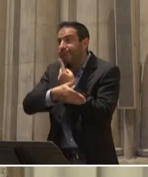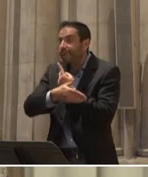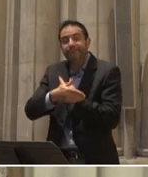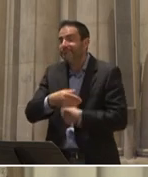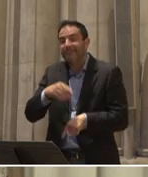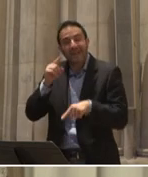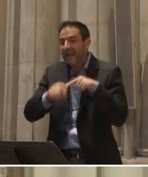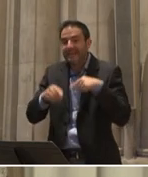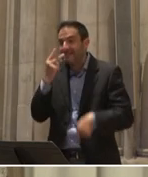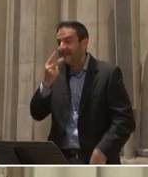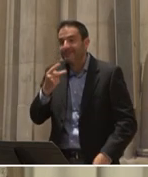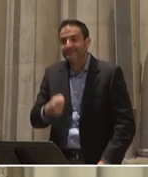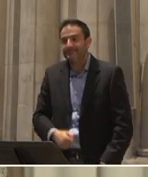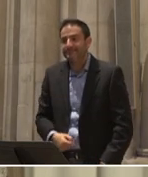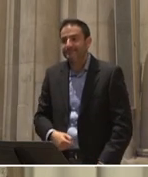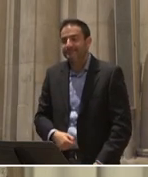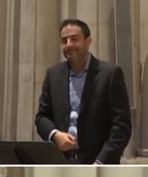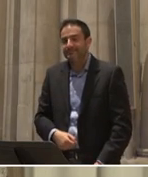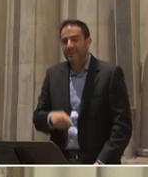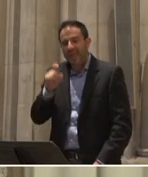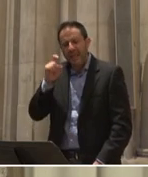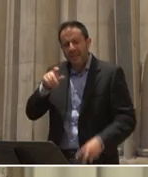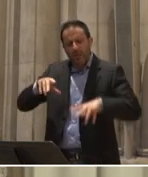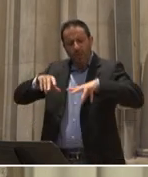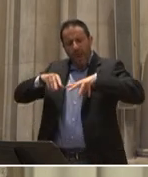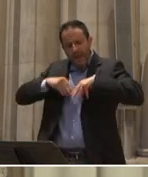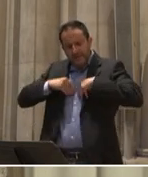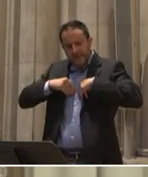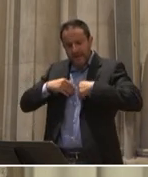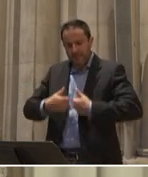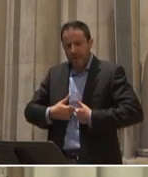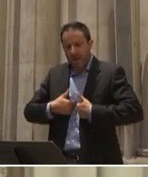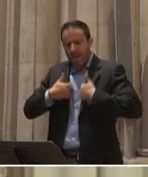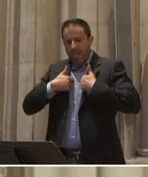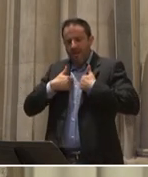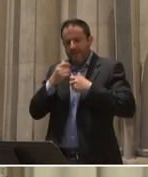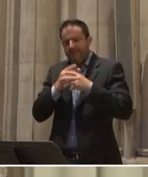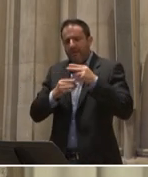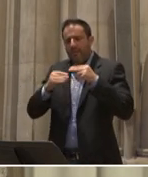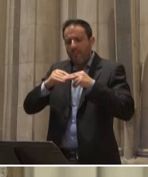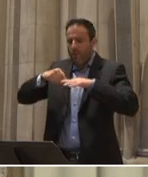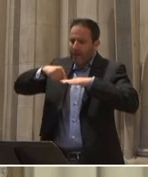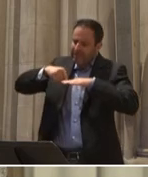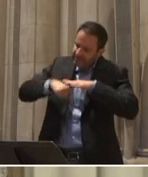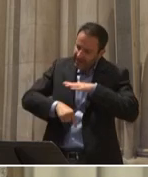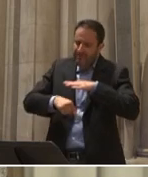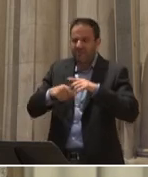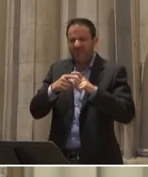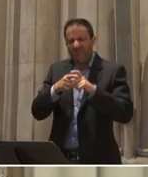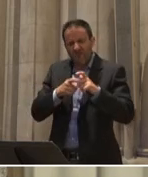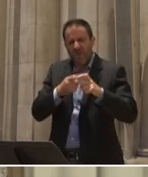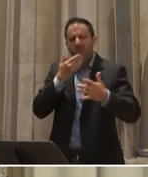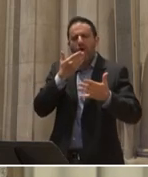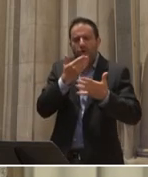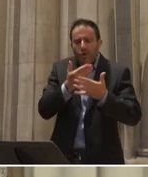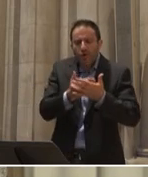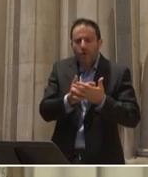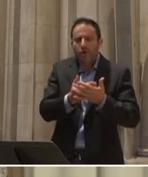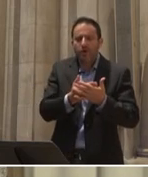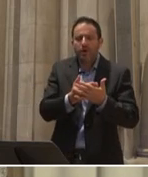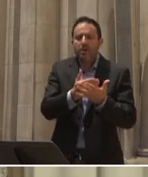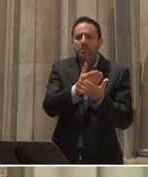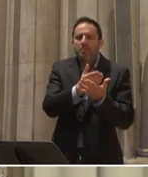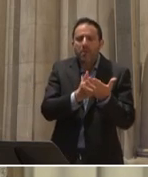allow themselves to accept and live more deeply from that good part of who